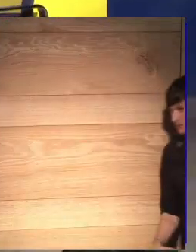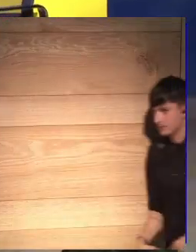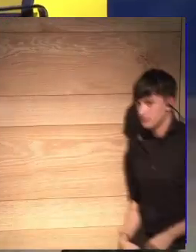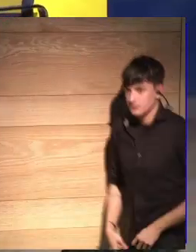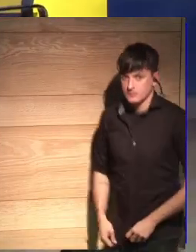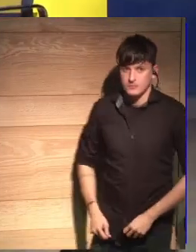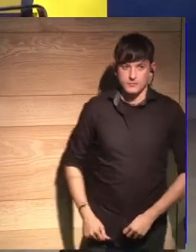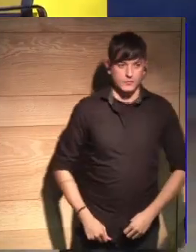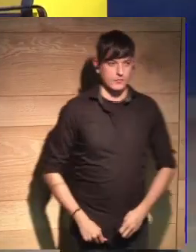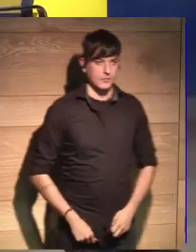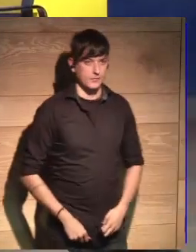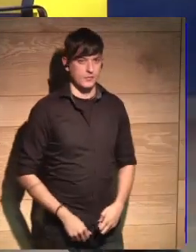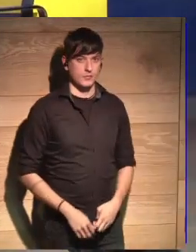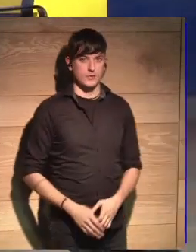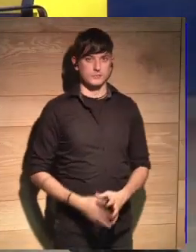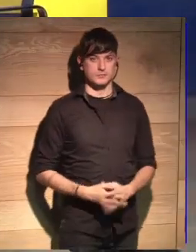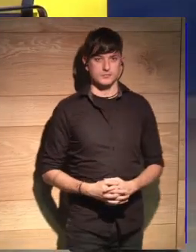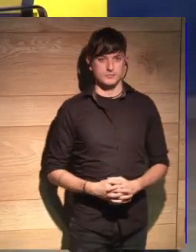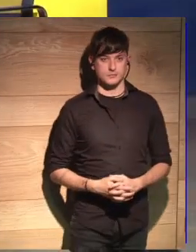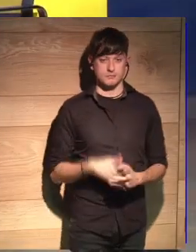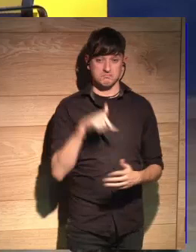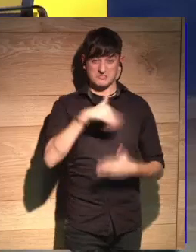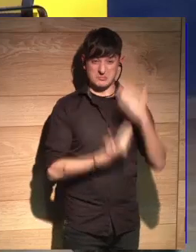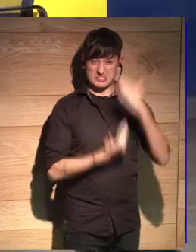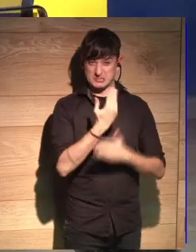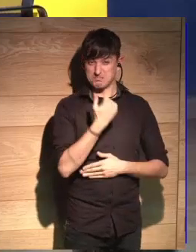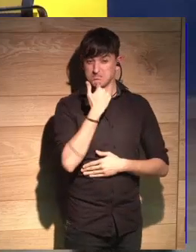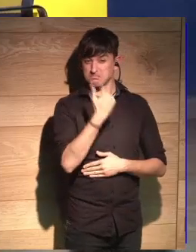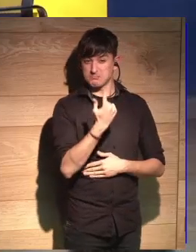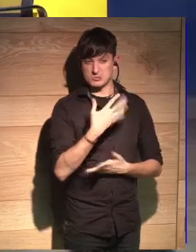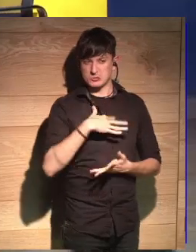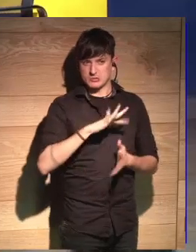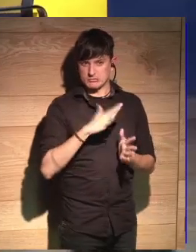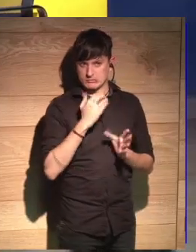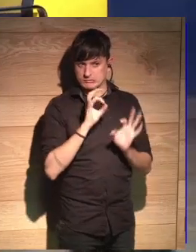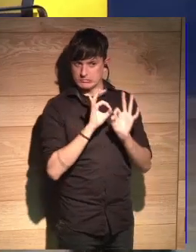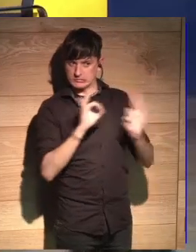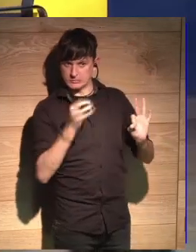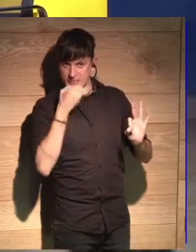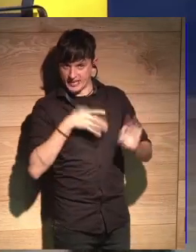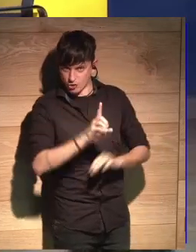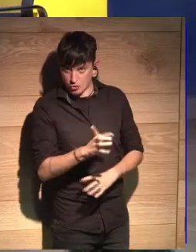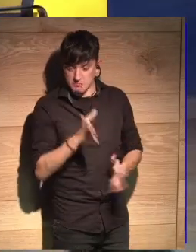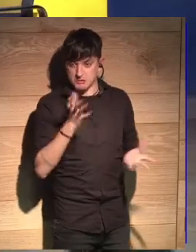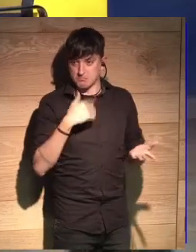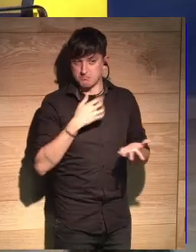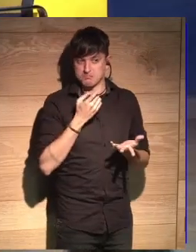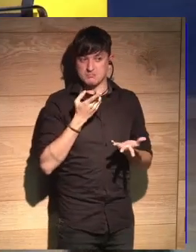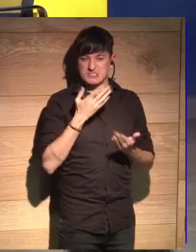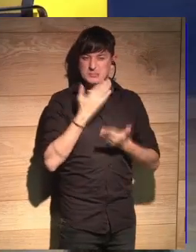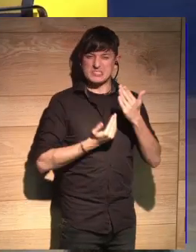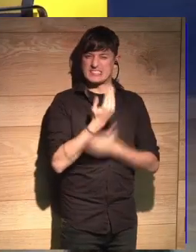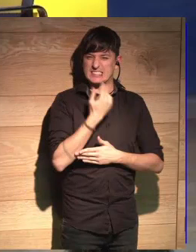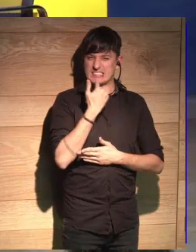that that's politically incorrect, but you said that we have in the United